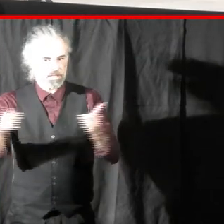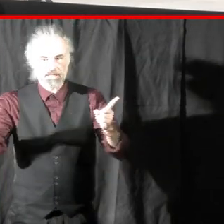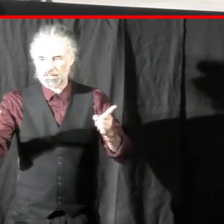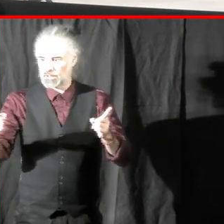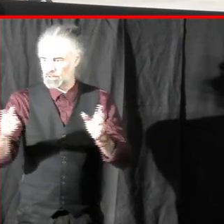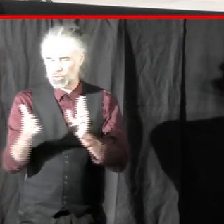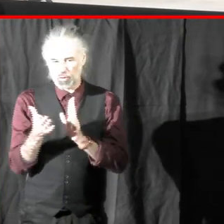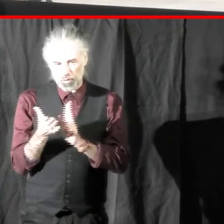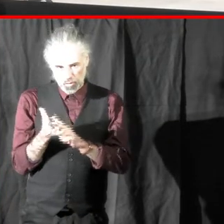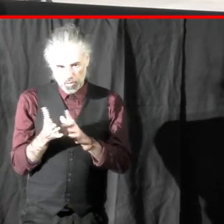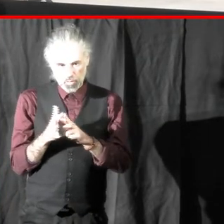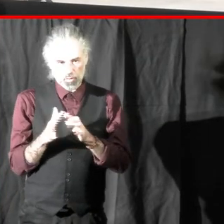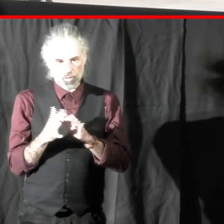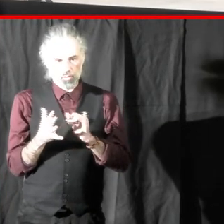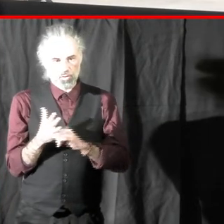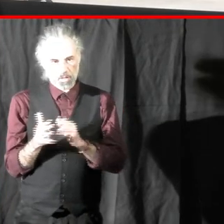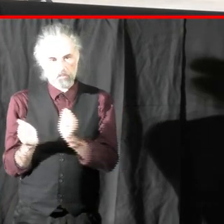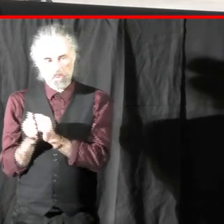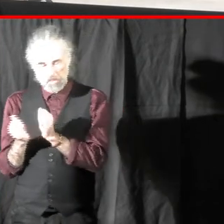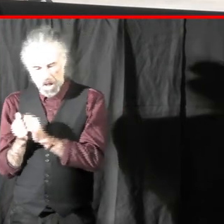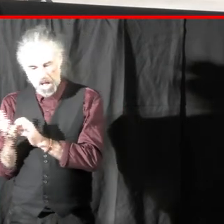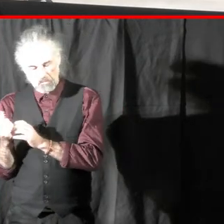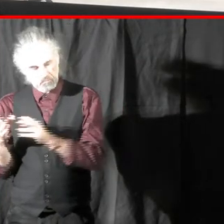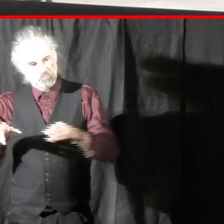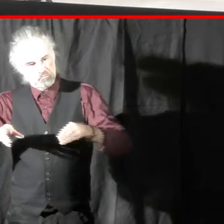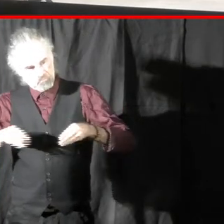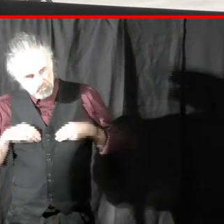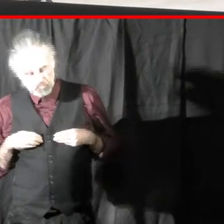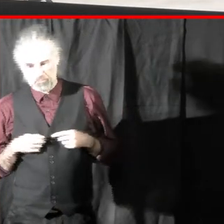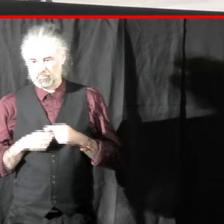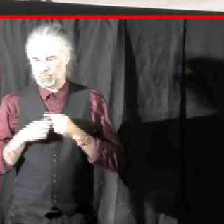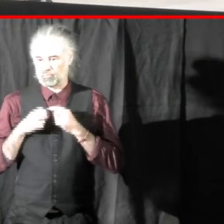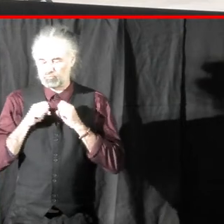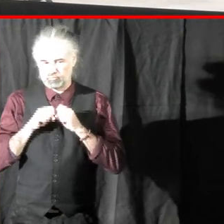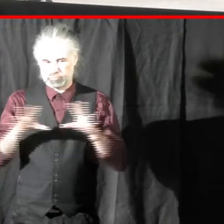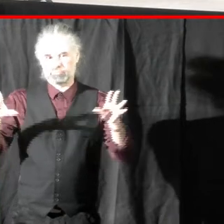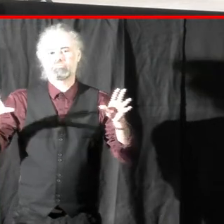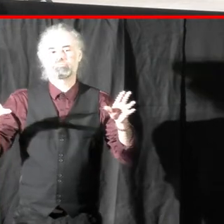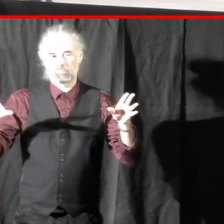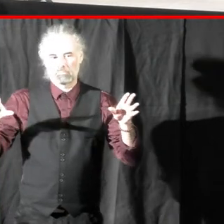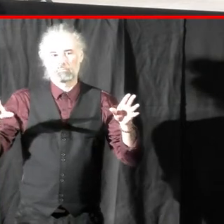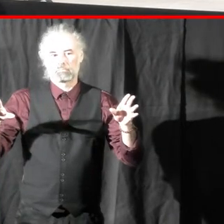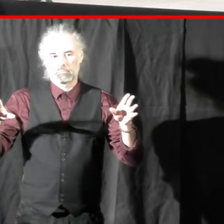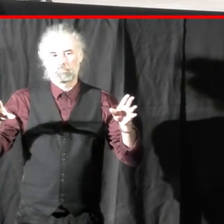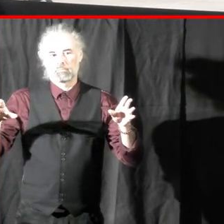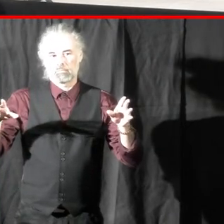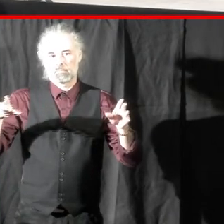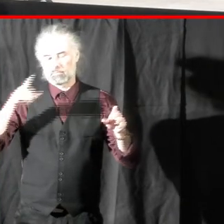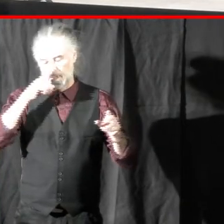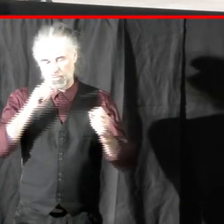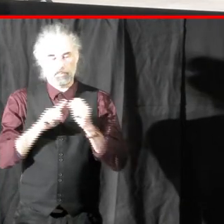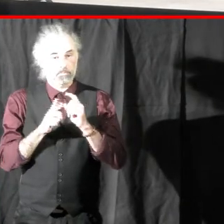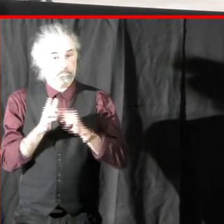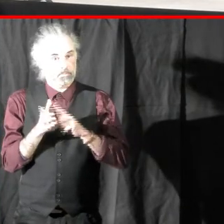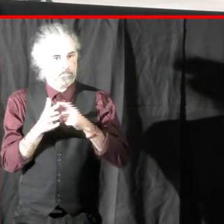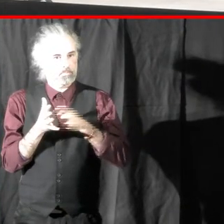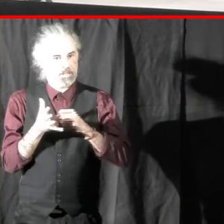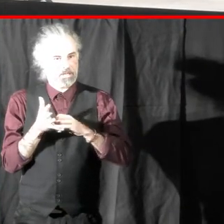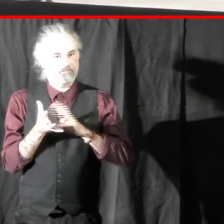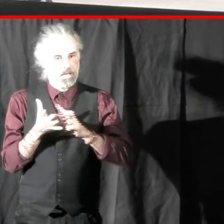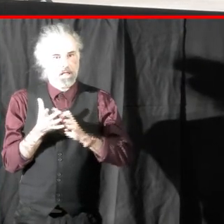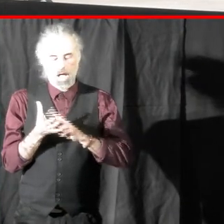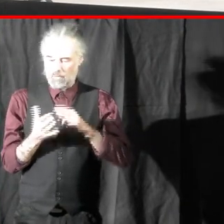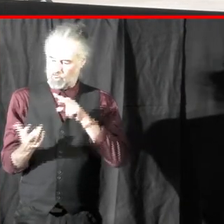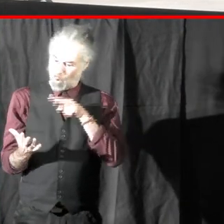news. The newspaper's taken it, run with it, and it's hit Petersville. And we're now going to have the